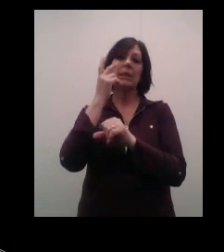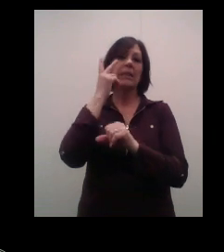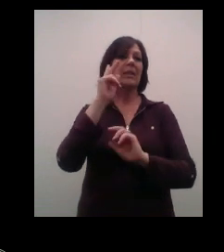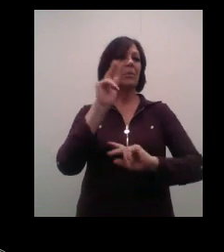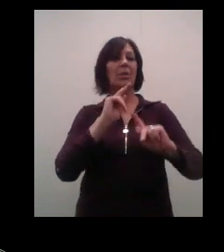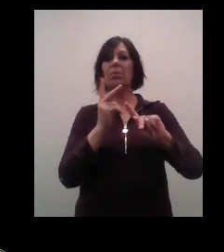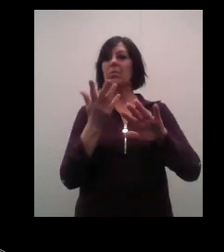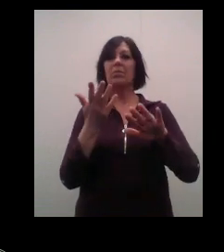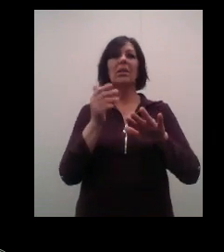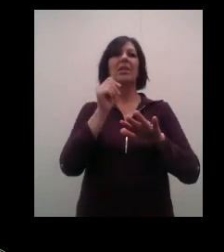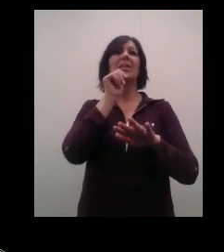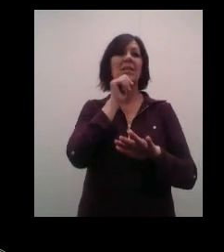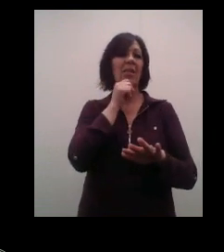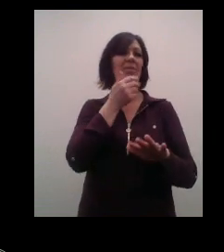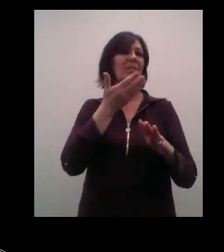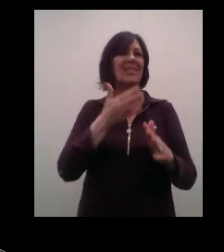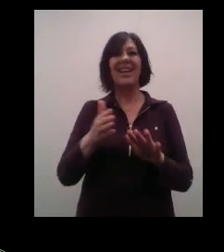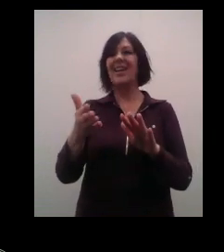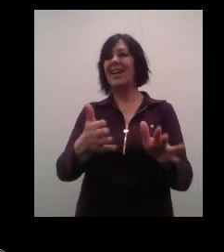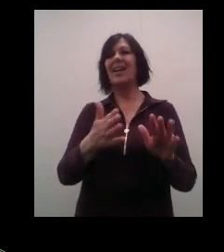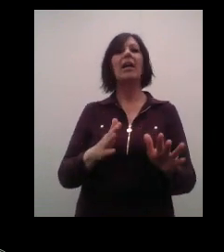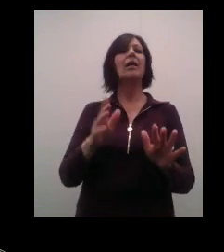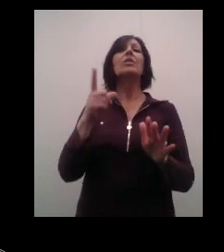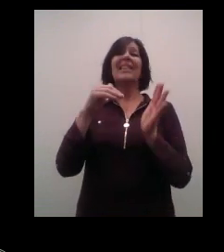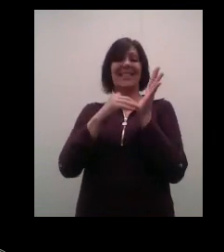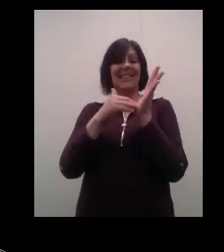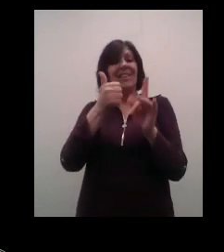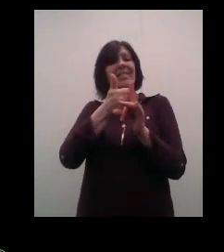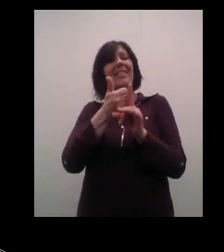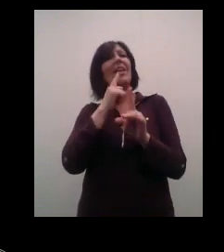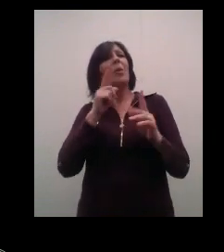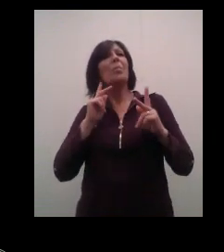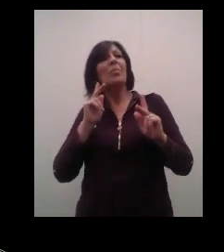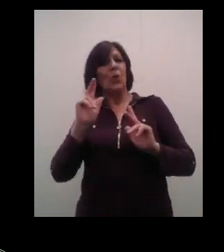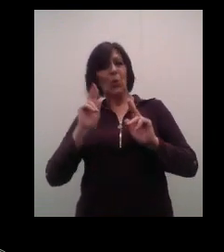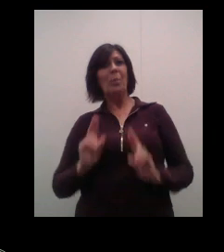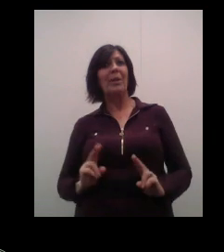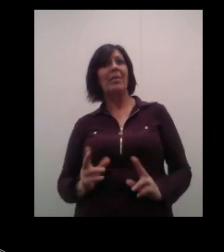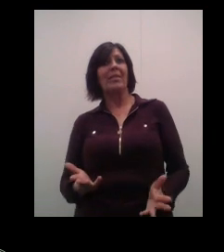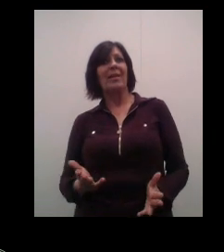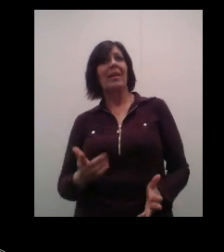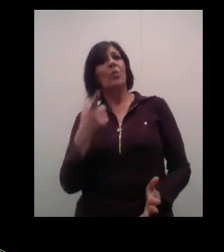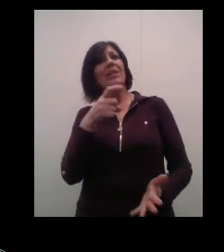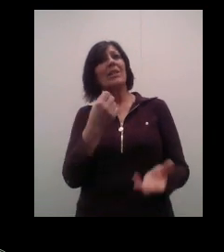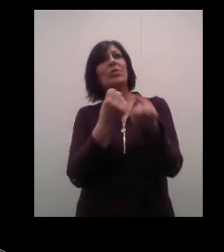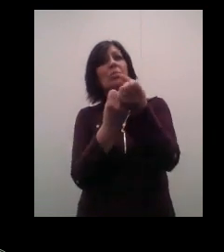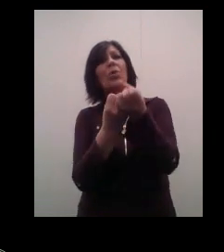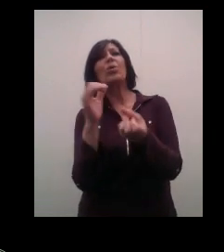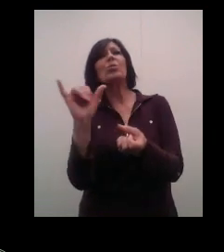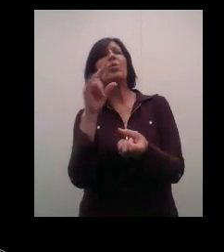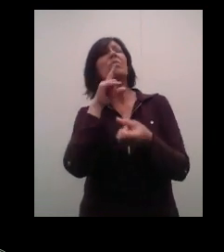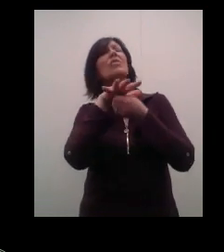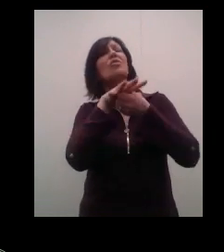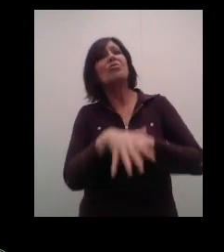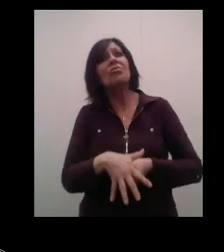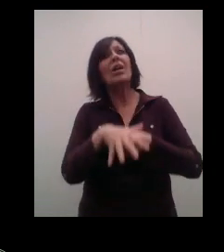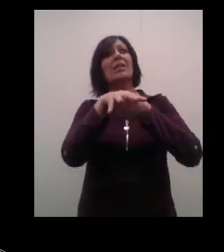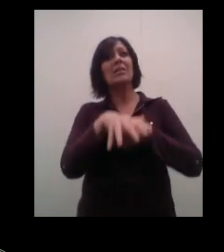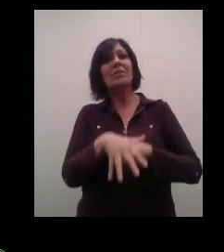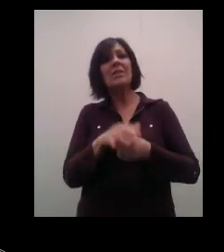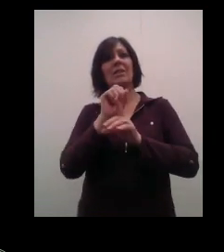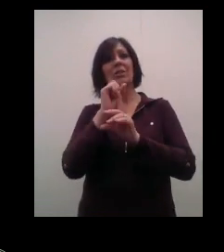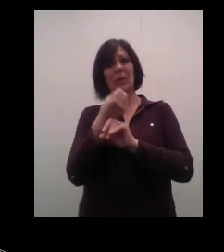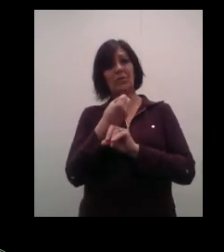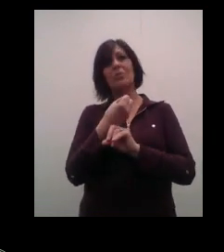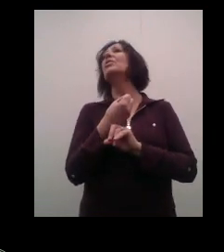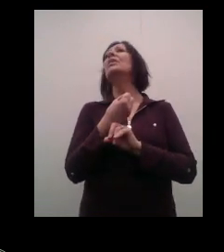people suffer losses. And so physicians are people too, and we need support too for very stressful working